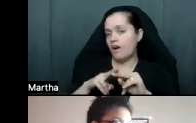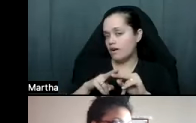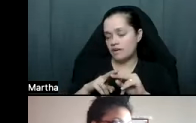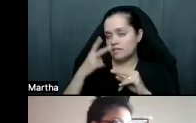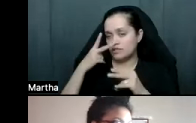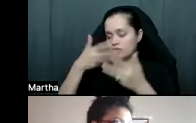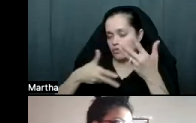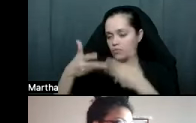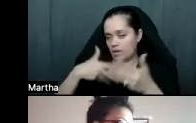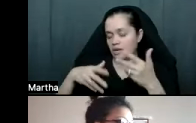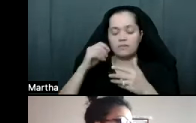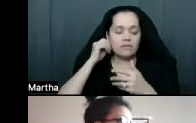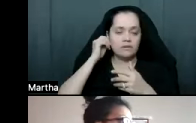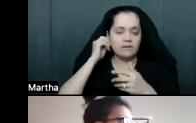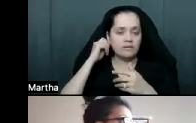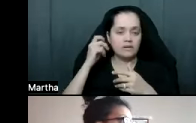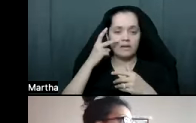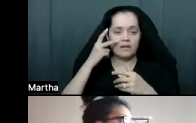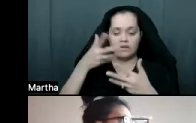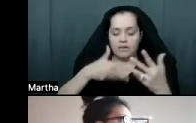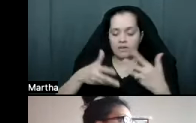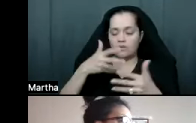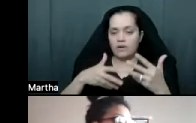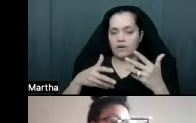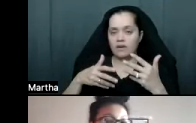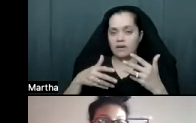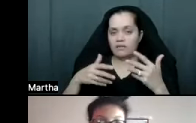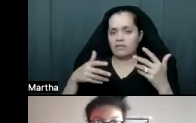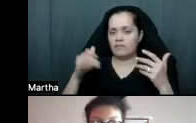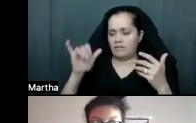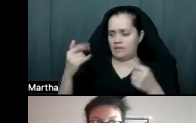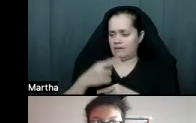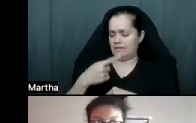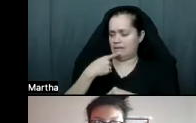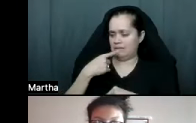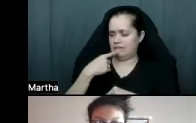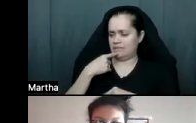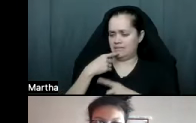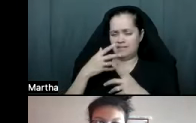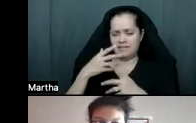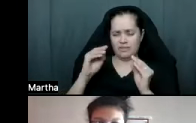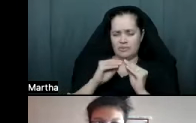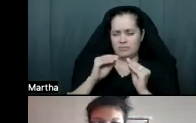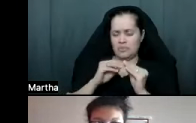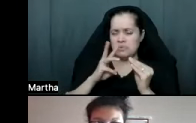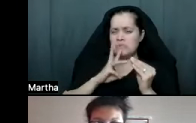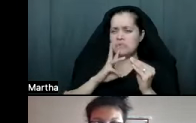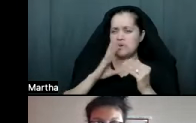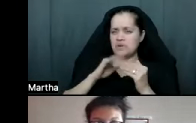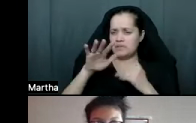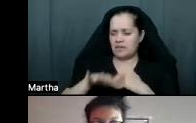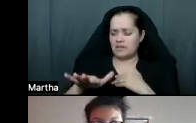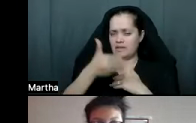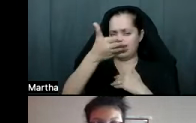around. And looking around, man, that day I said, there's just more water than land down